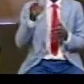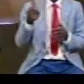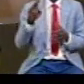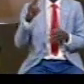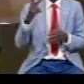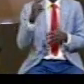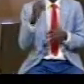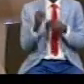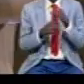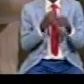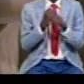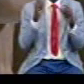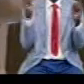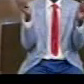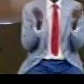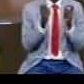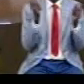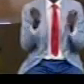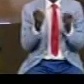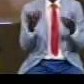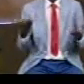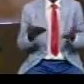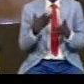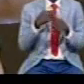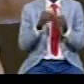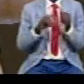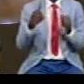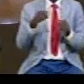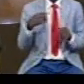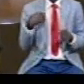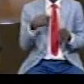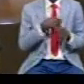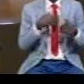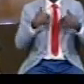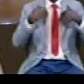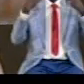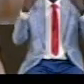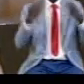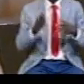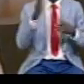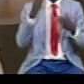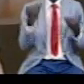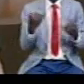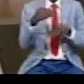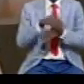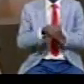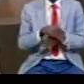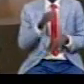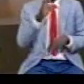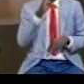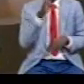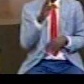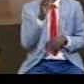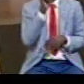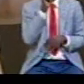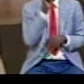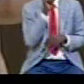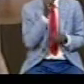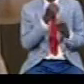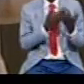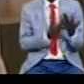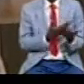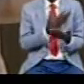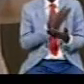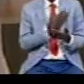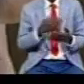while this global crusade has been going on. We have a lot of testimonies tonight. Be patient. and we will listen and